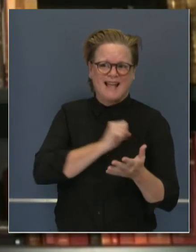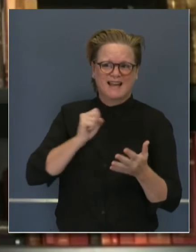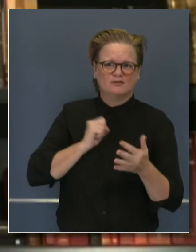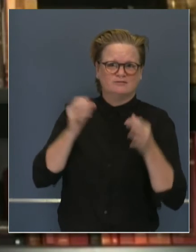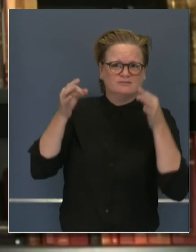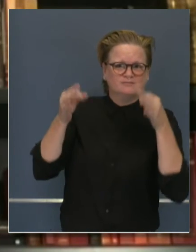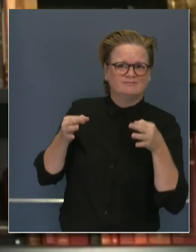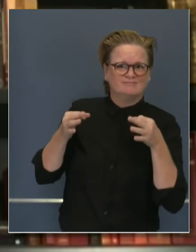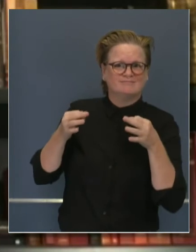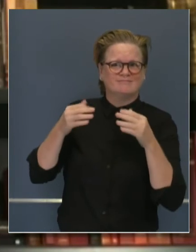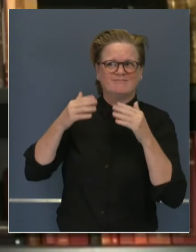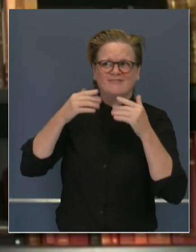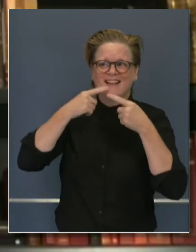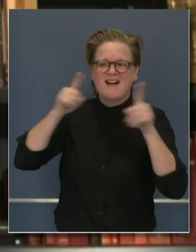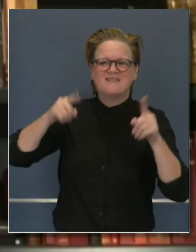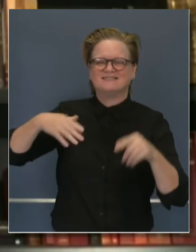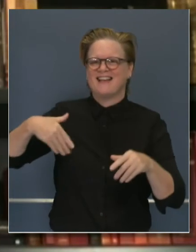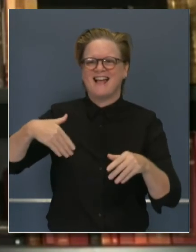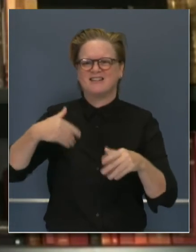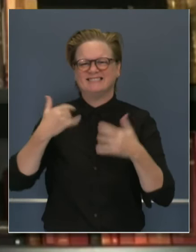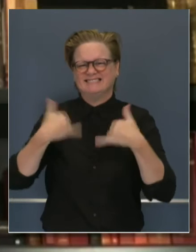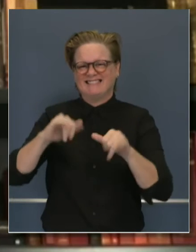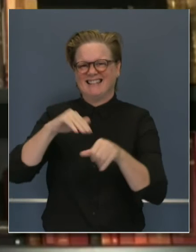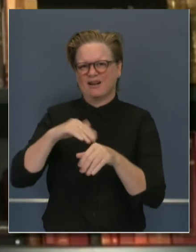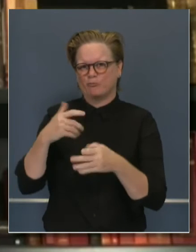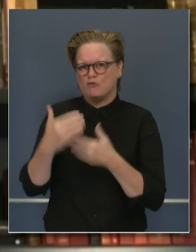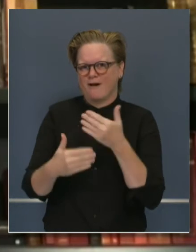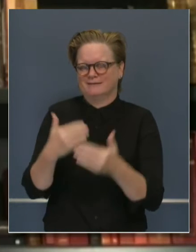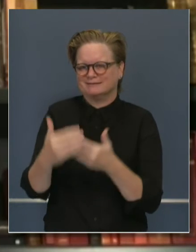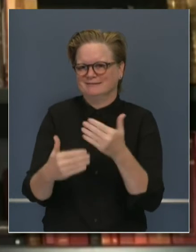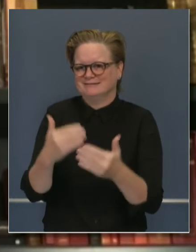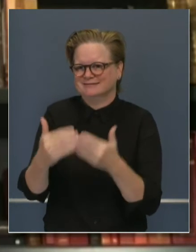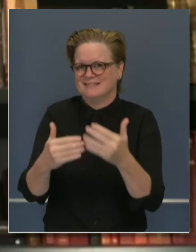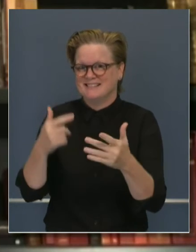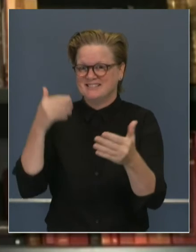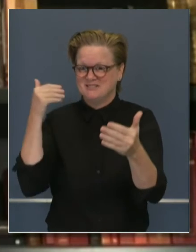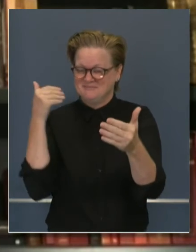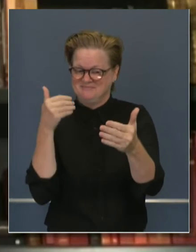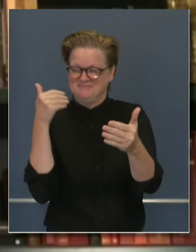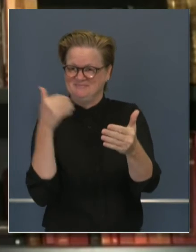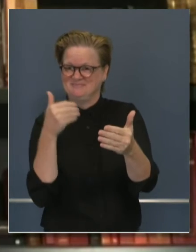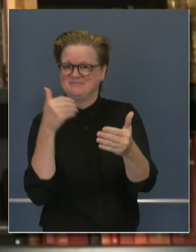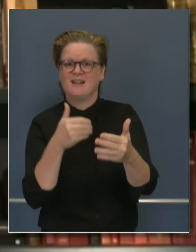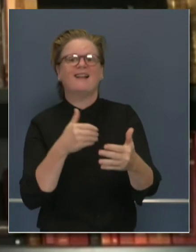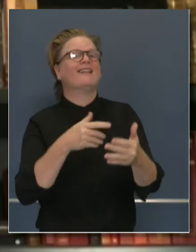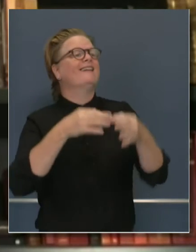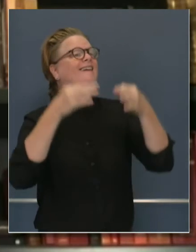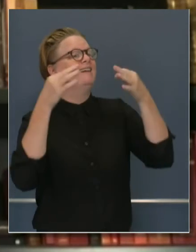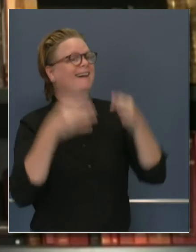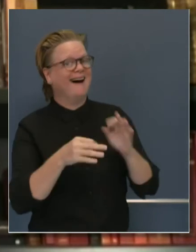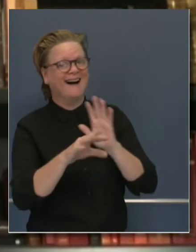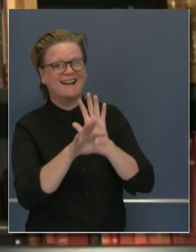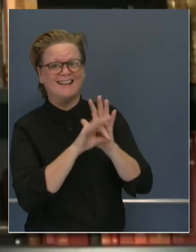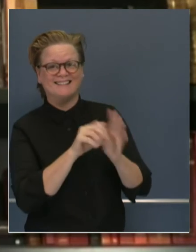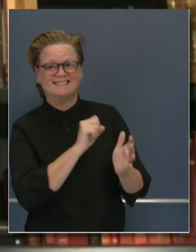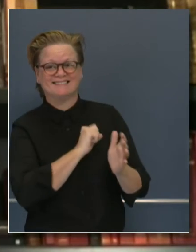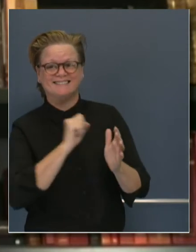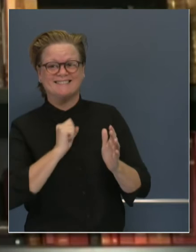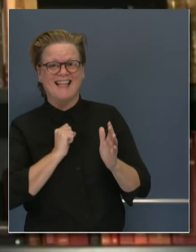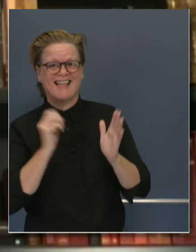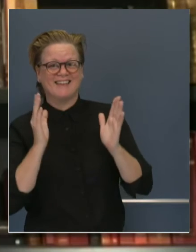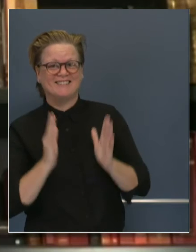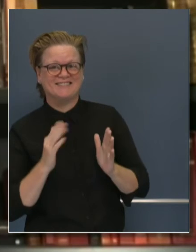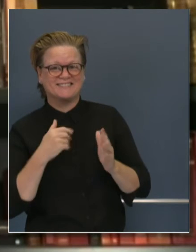made, but progress has been made in terms of getting closer to that determination. There's no timeline that we